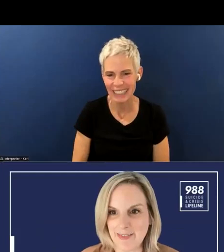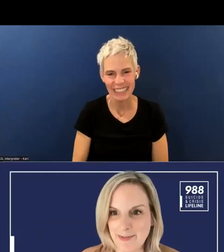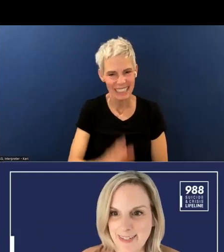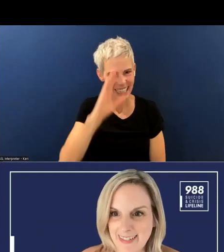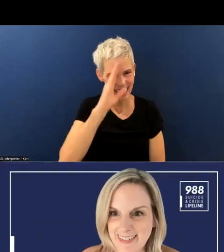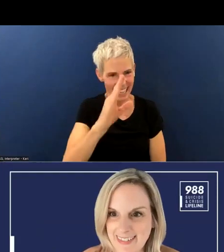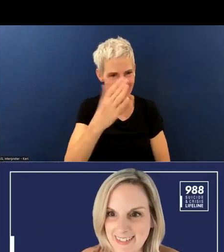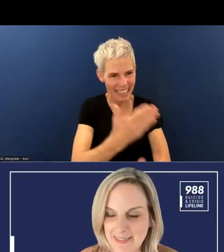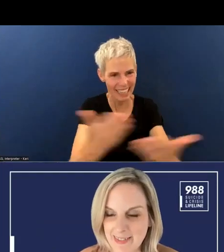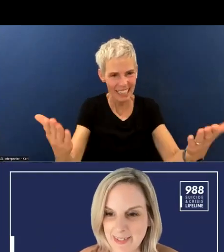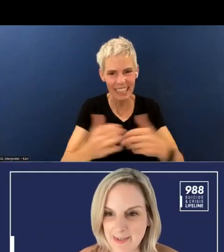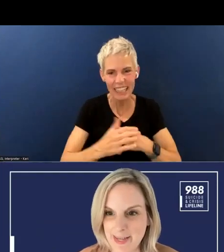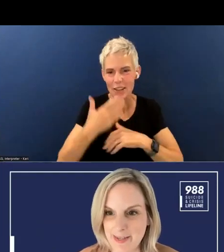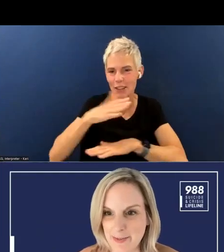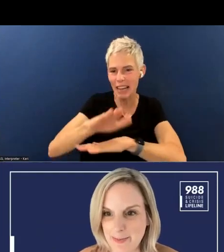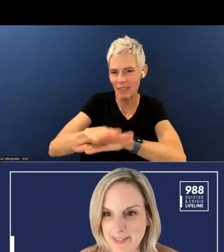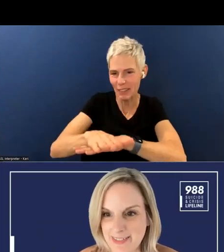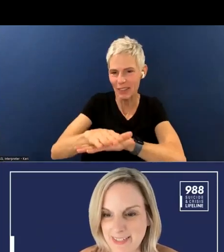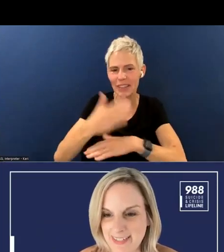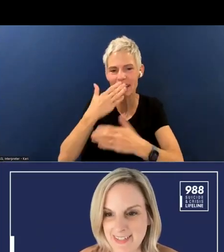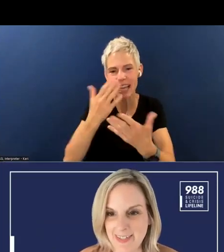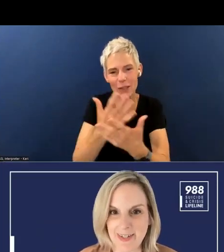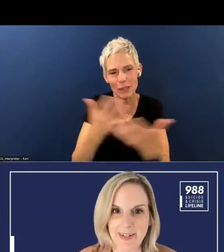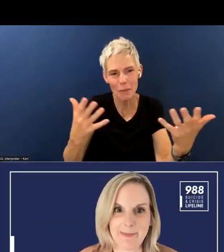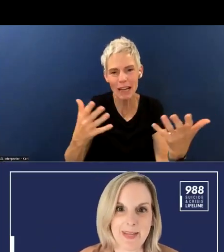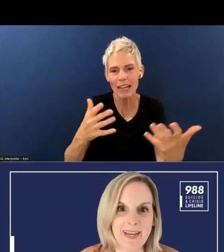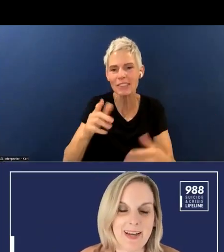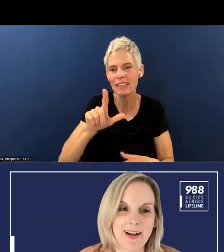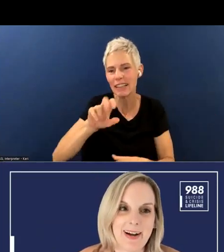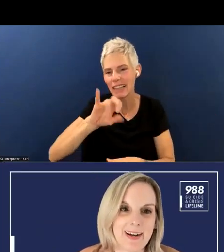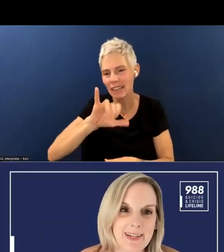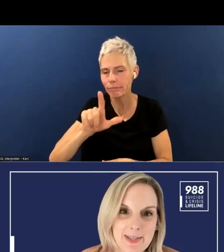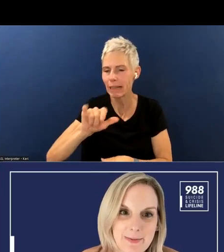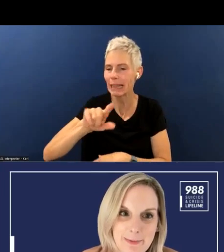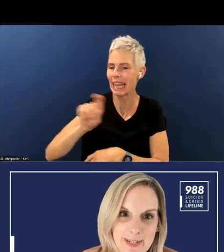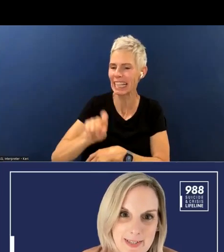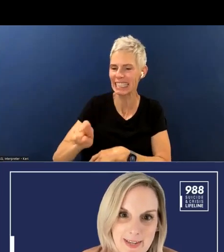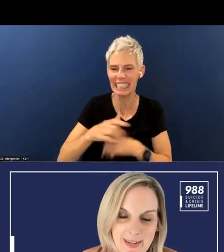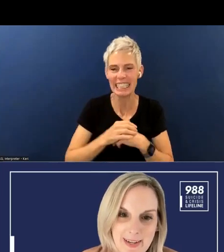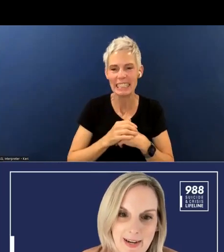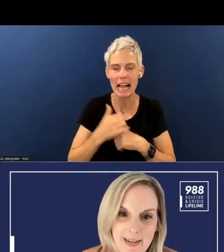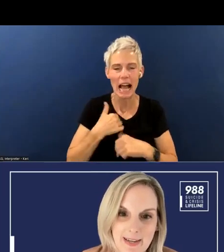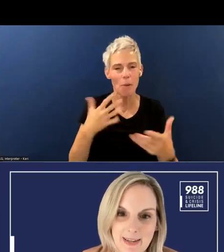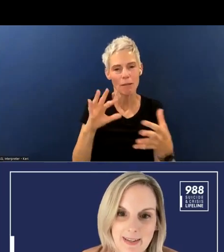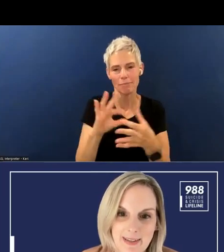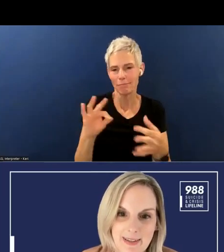Hi, everyone. Good afternoon. Thank you so much, Liz. I just want to